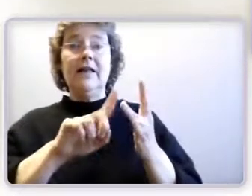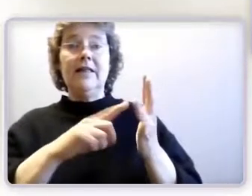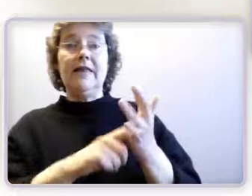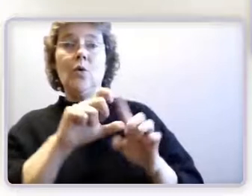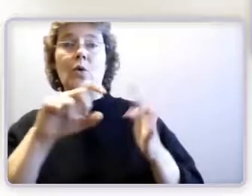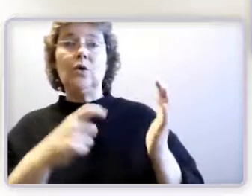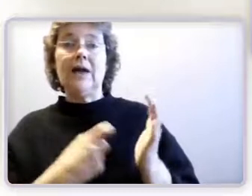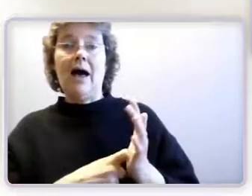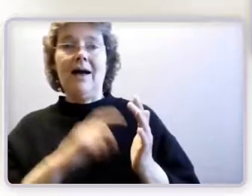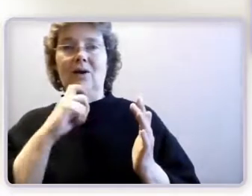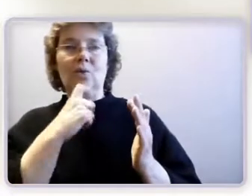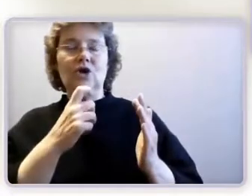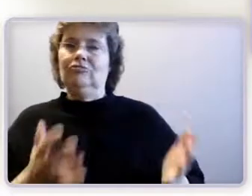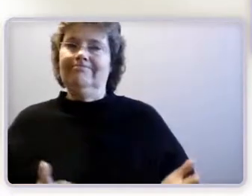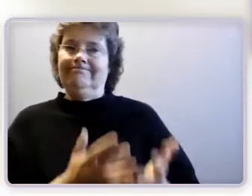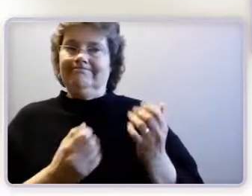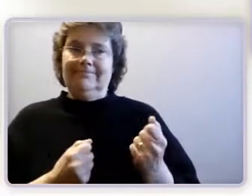well-being.